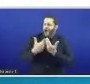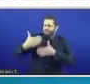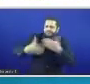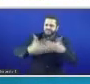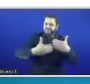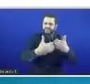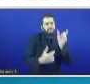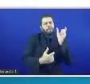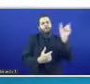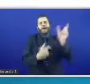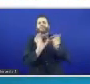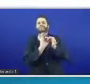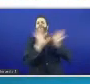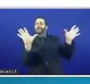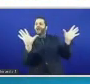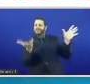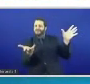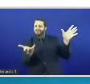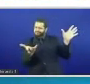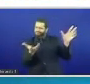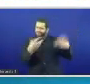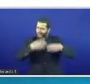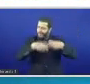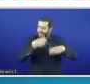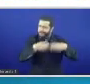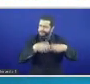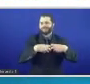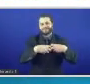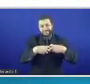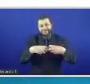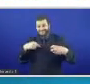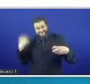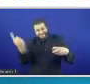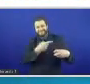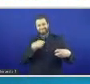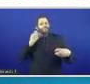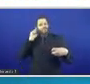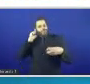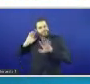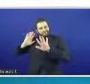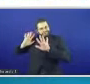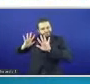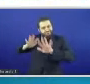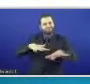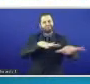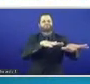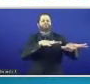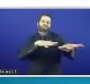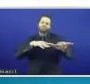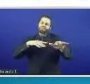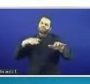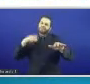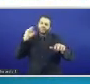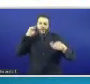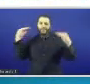and young people's movements in all their intersectionality is absolutely crucial to